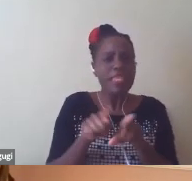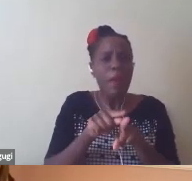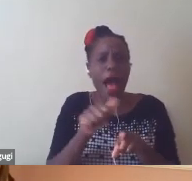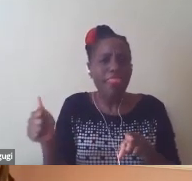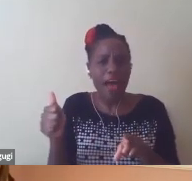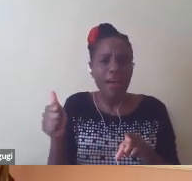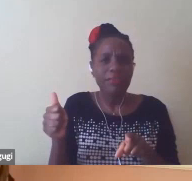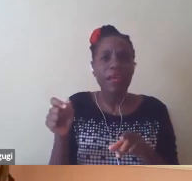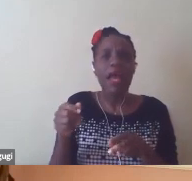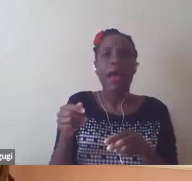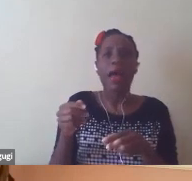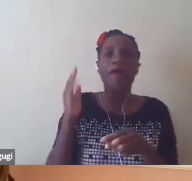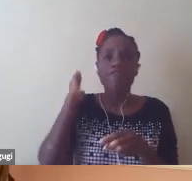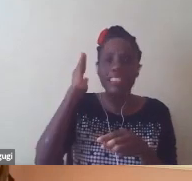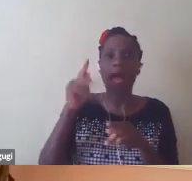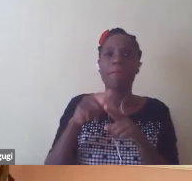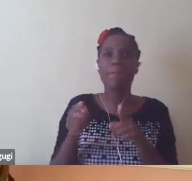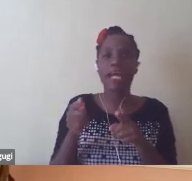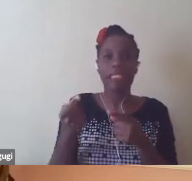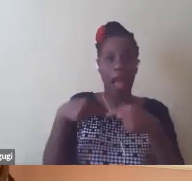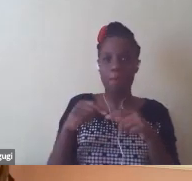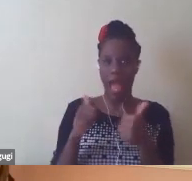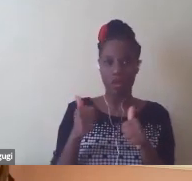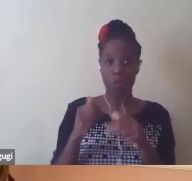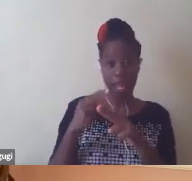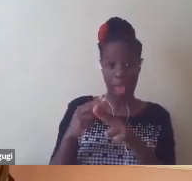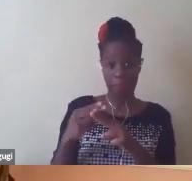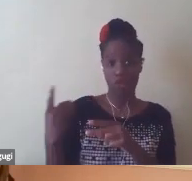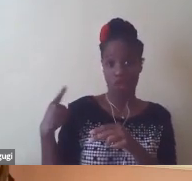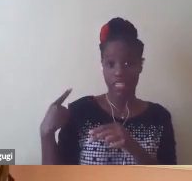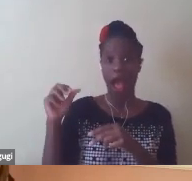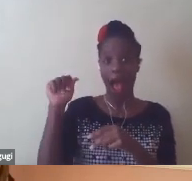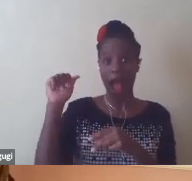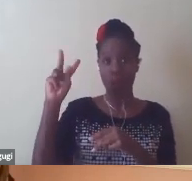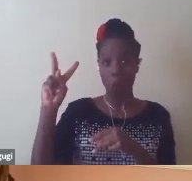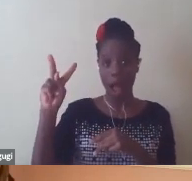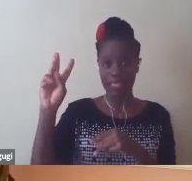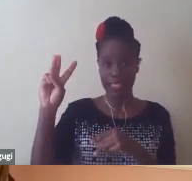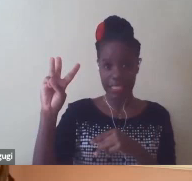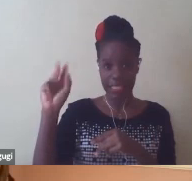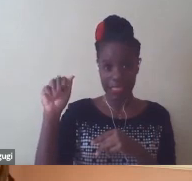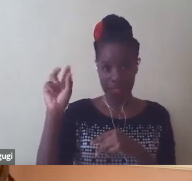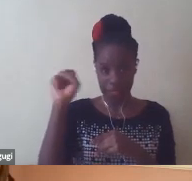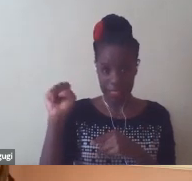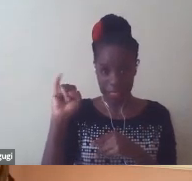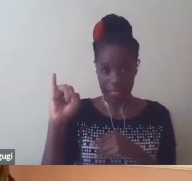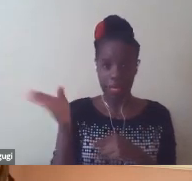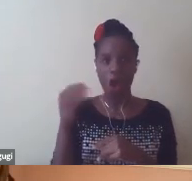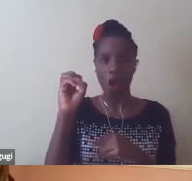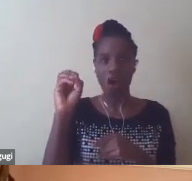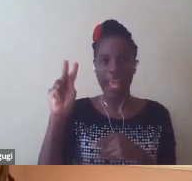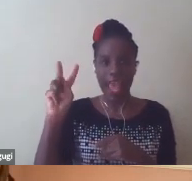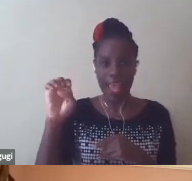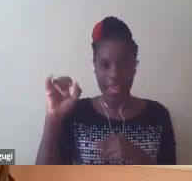a second panelist, that is Dr. Akwasi Osei, and I believe he will be joining us in a short while. But right now, let me